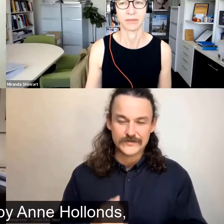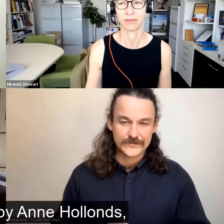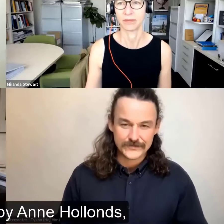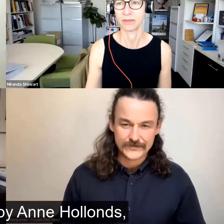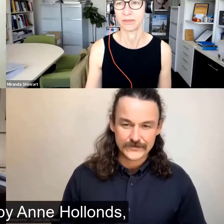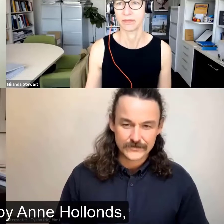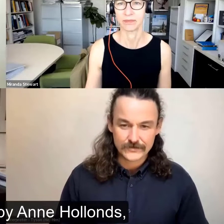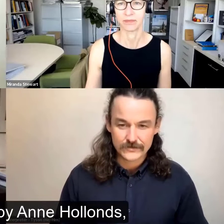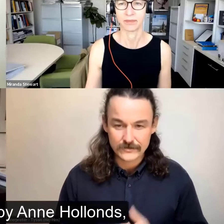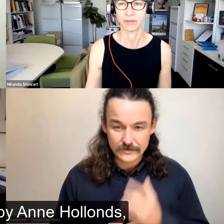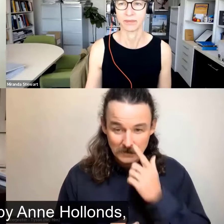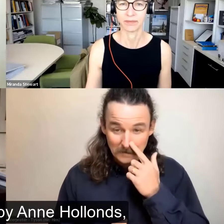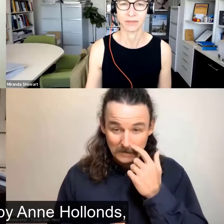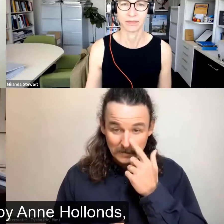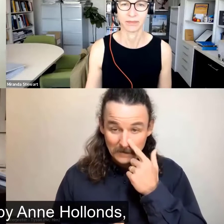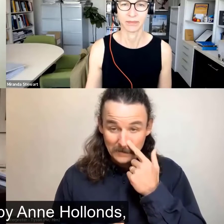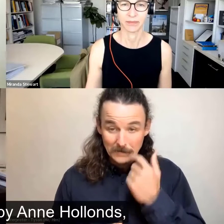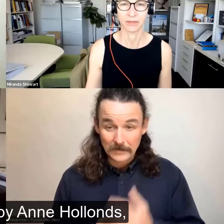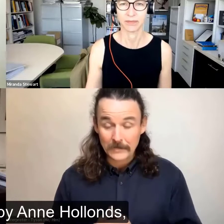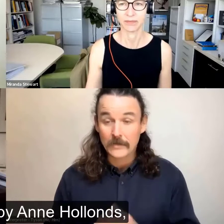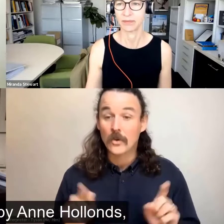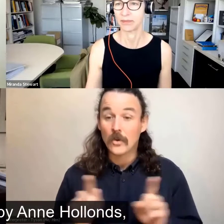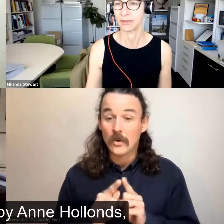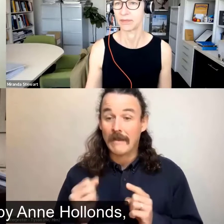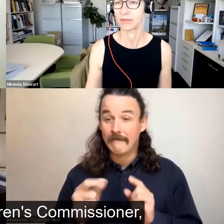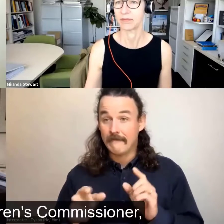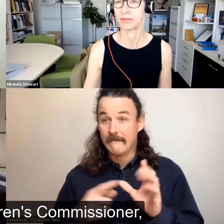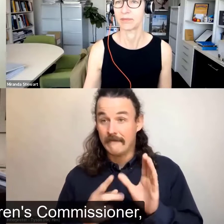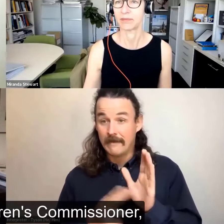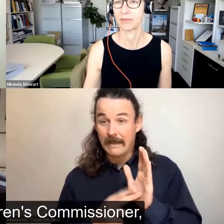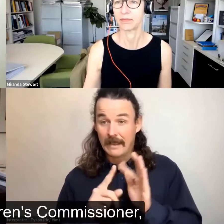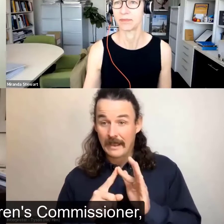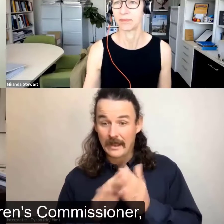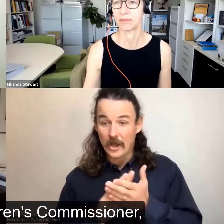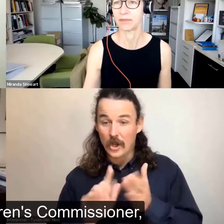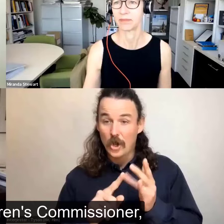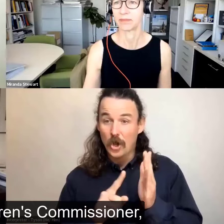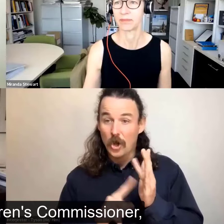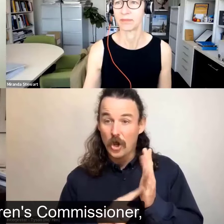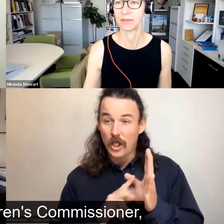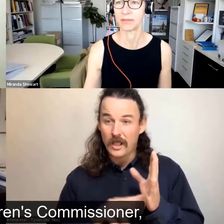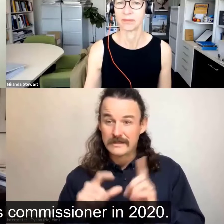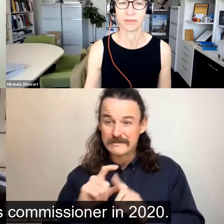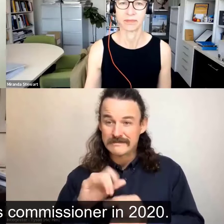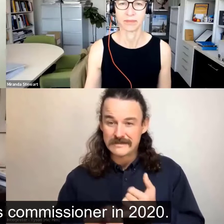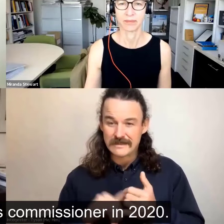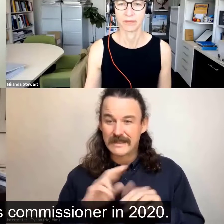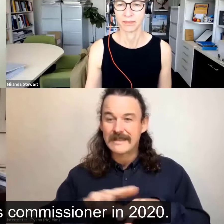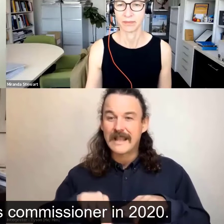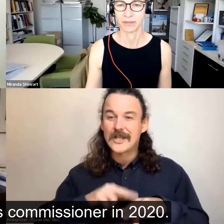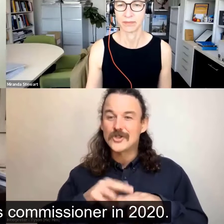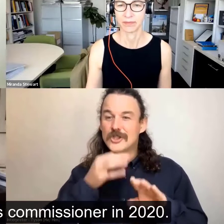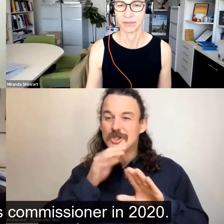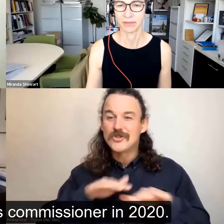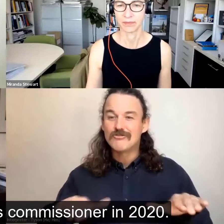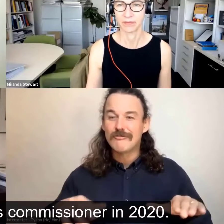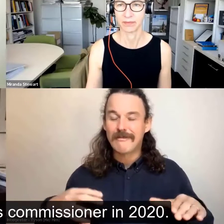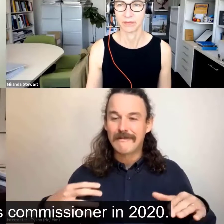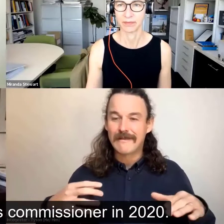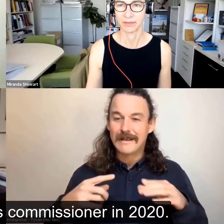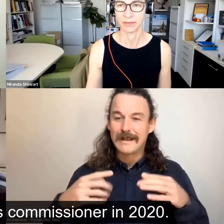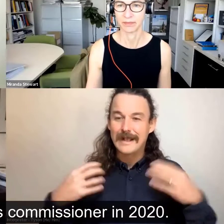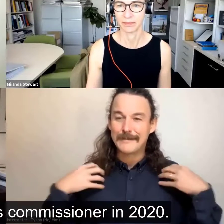We also are joined by Anne Hollonds, the National Children's Commissioner, who was appointed as